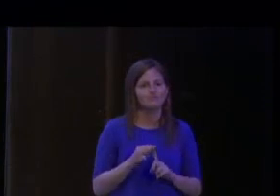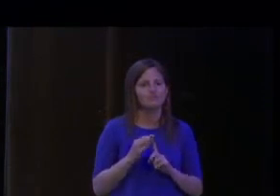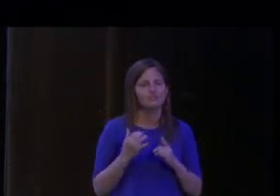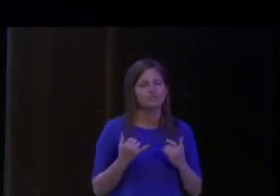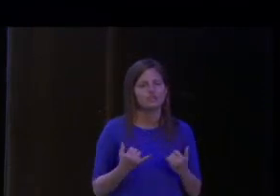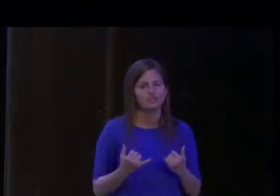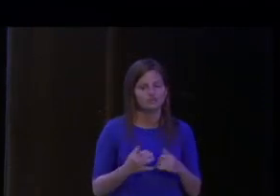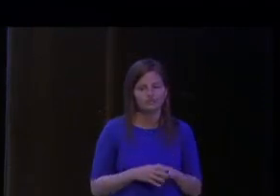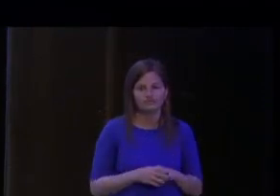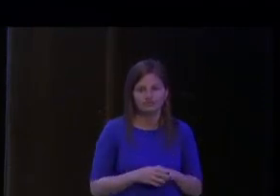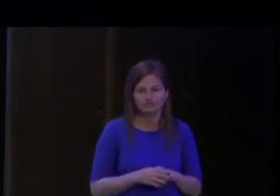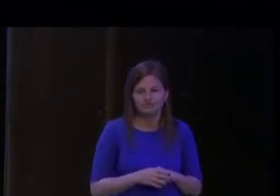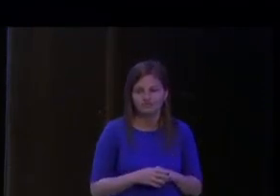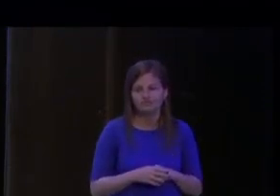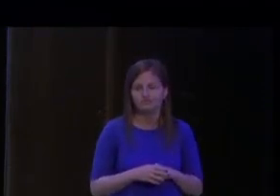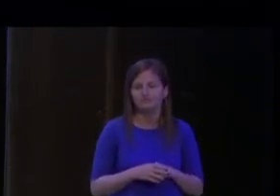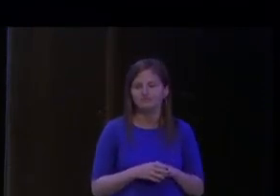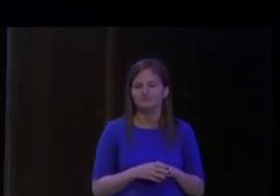Feel it. I want you to